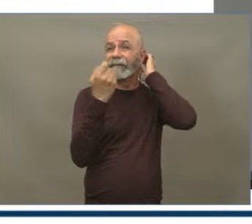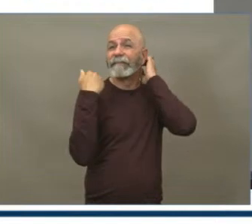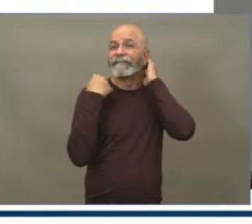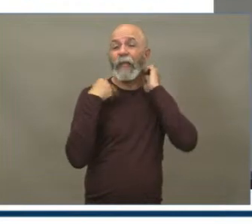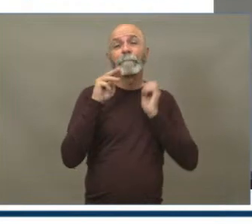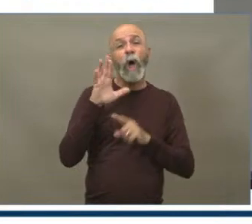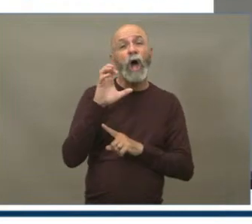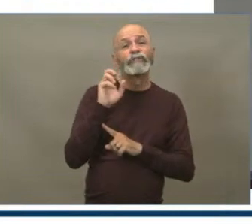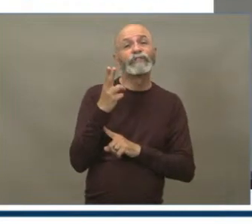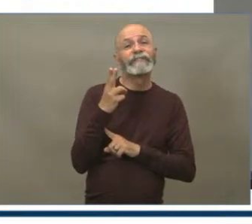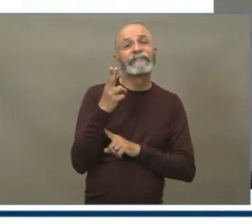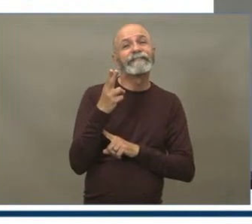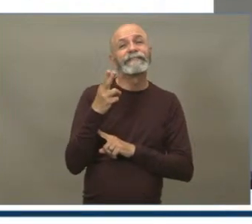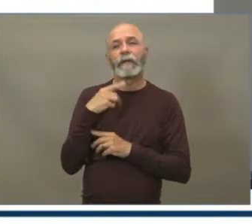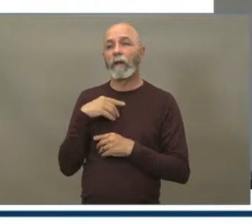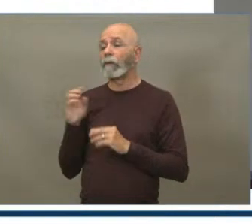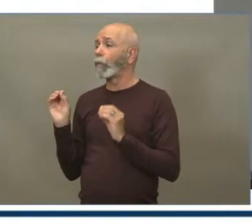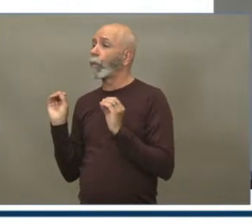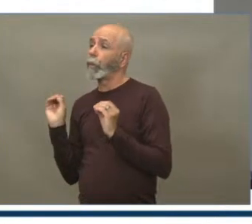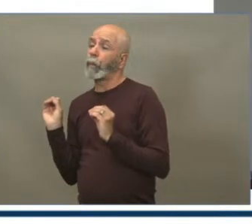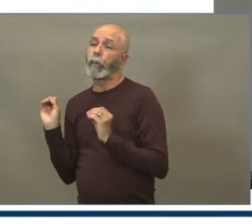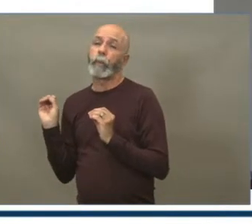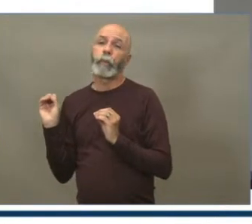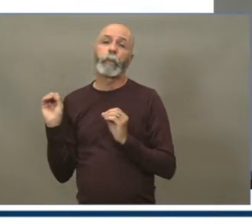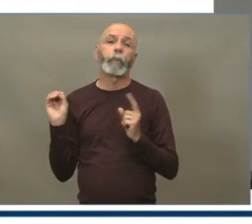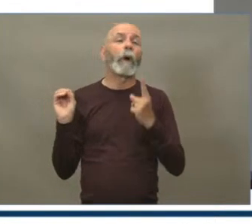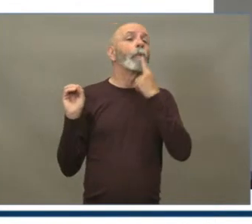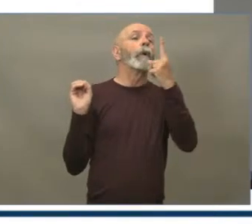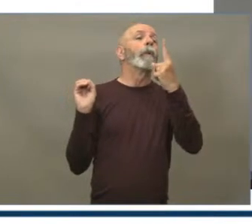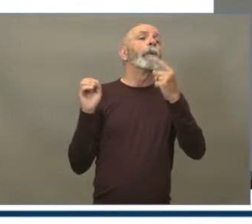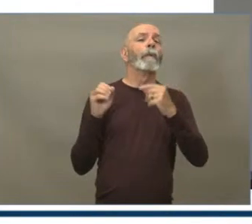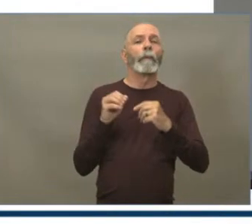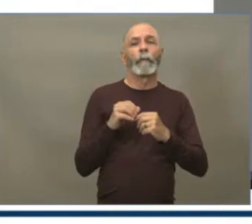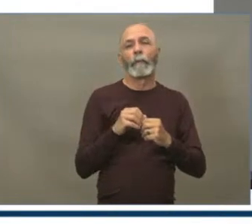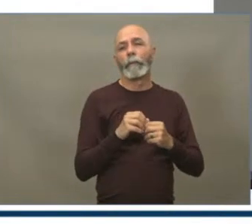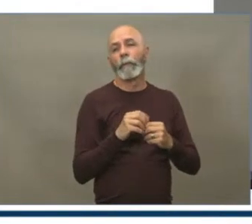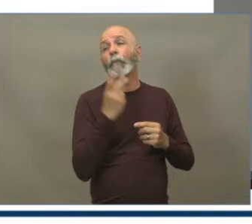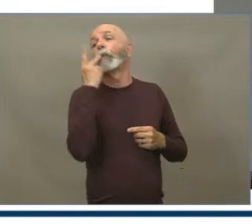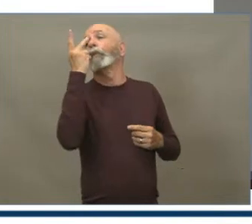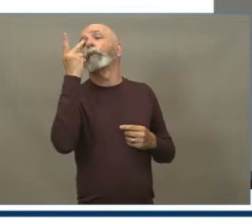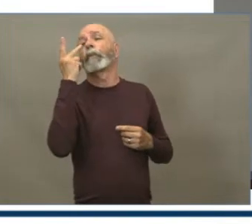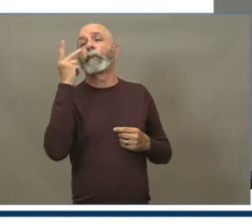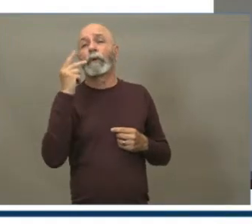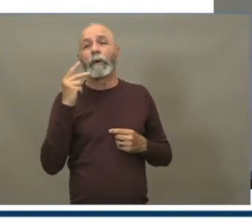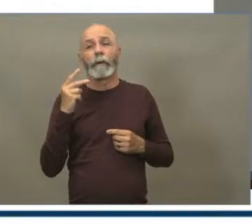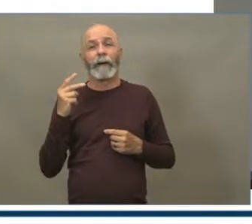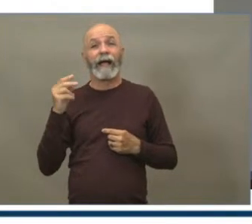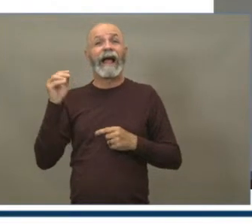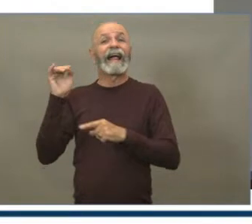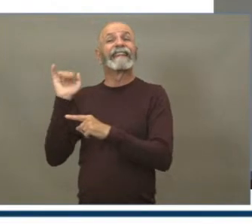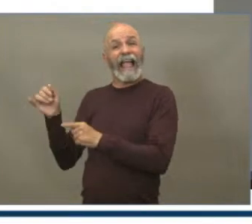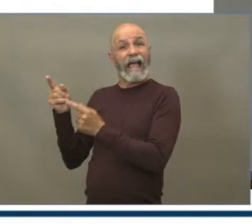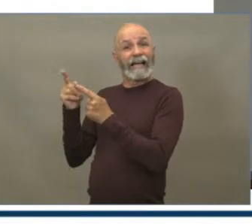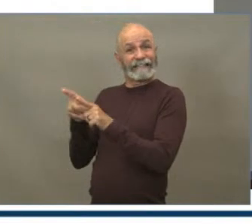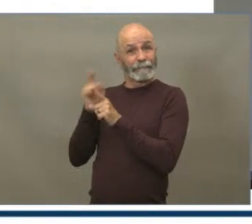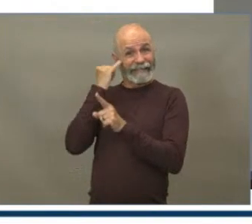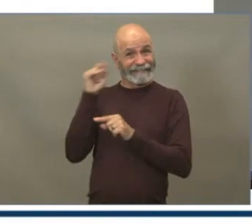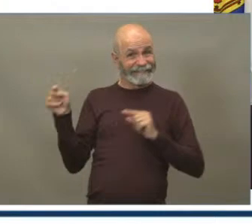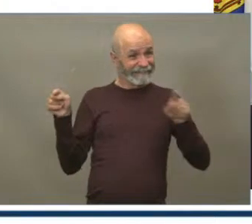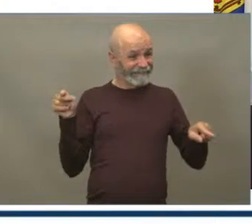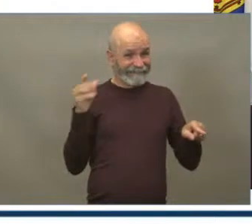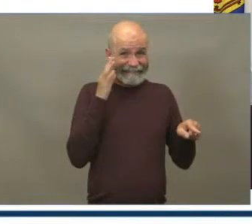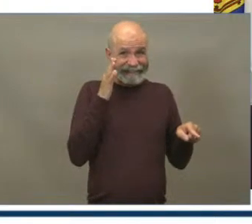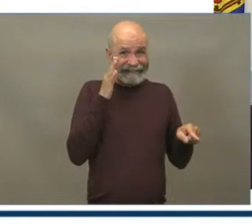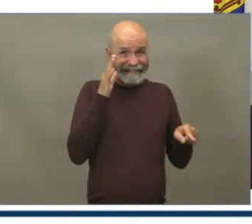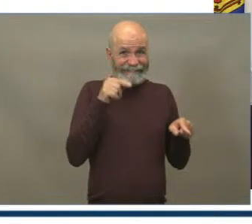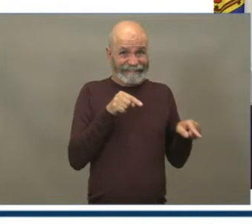2, 3 cases? We need to get back there before we can start to be reopening, and that's going to take several weeks. Next, we'll